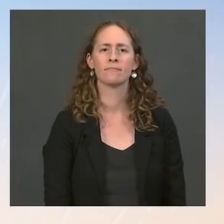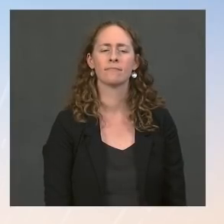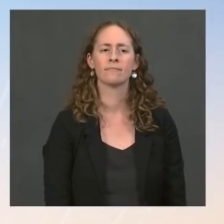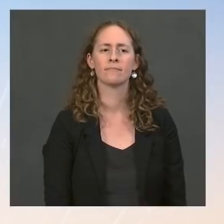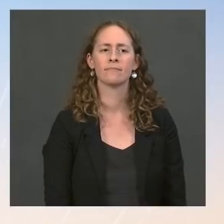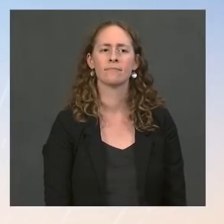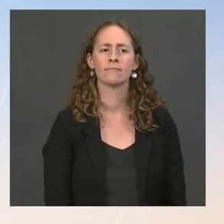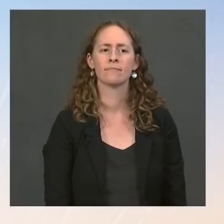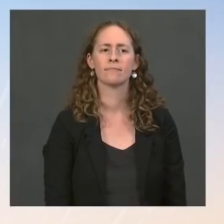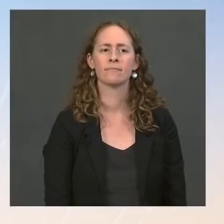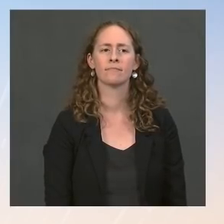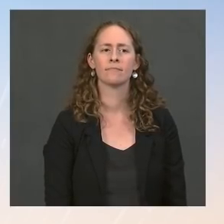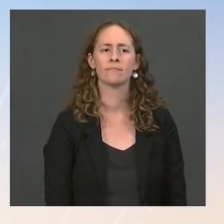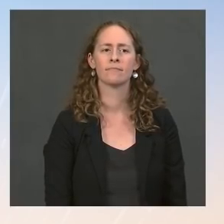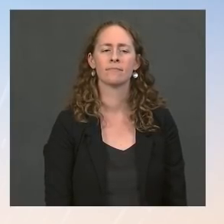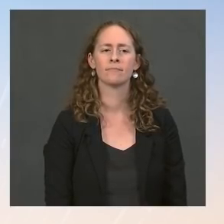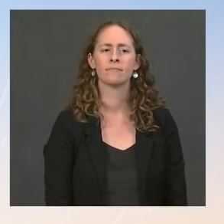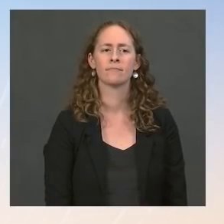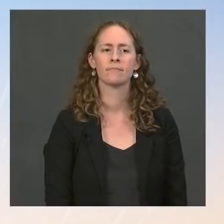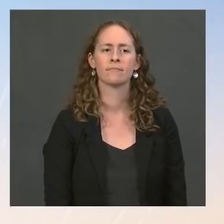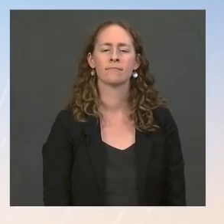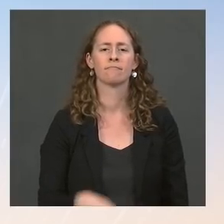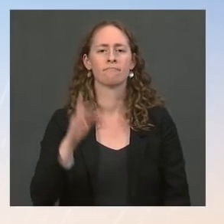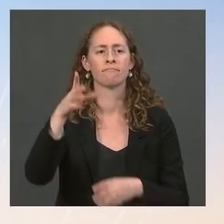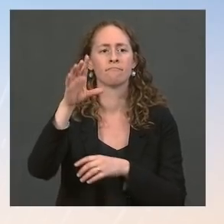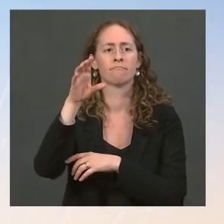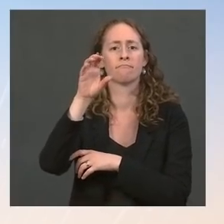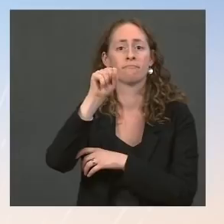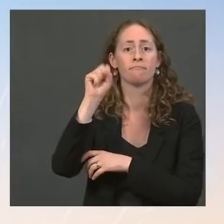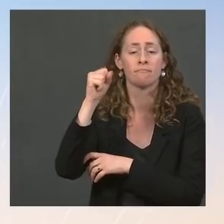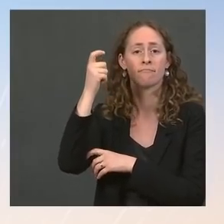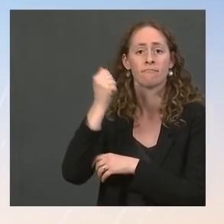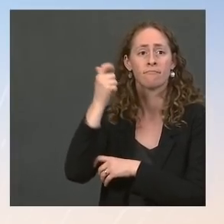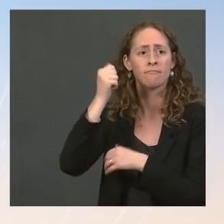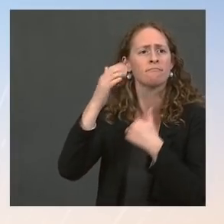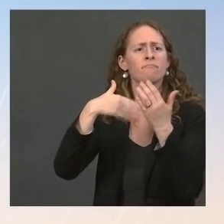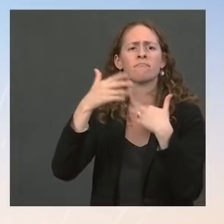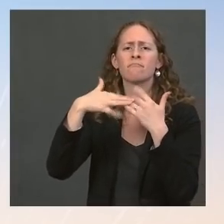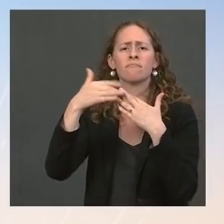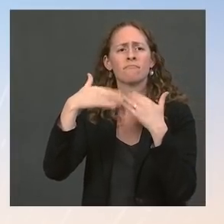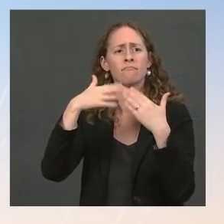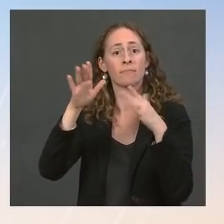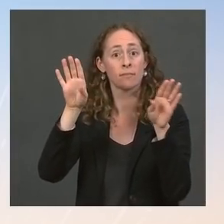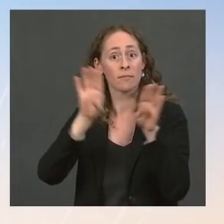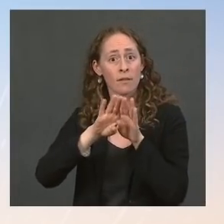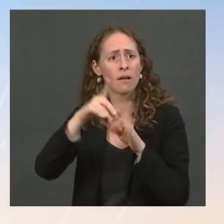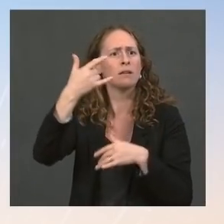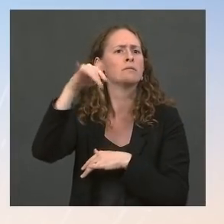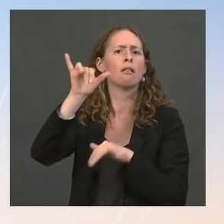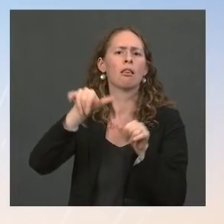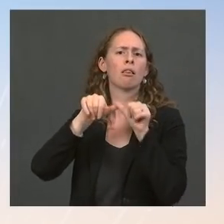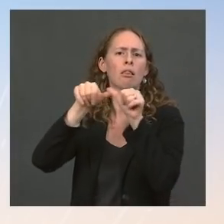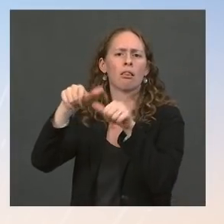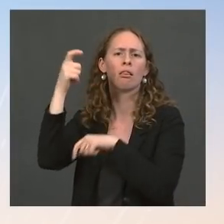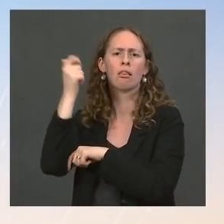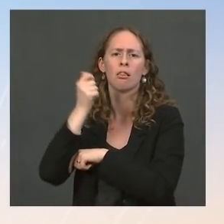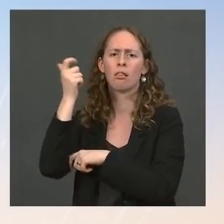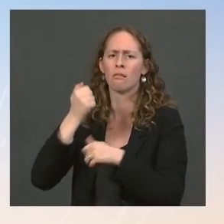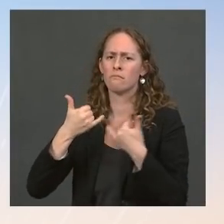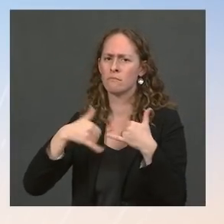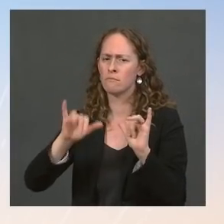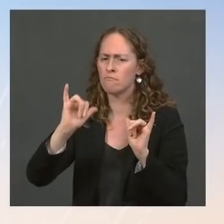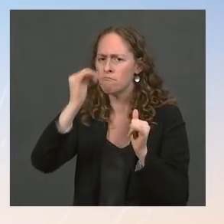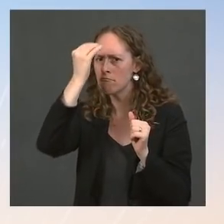Social Security beneficiaries will continue receiving their benefits, even if the government shut down. That's important for people to fully understand. I mentioned